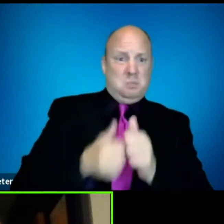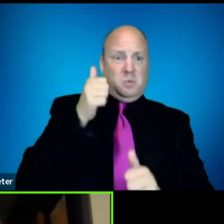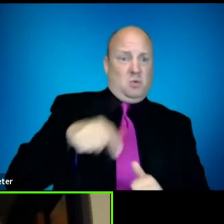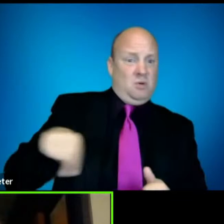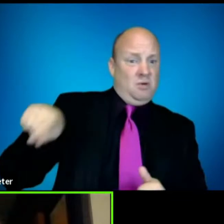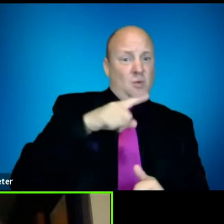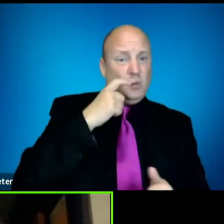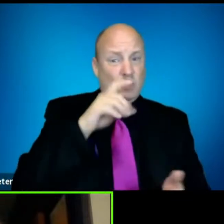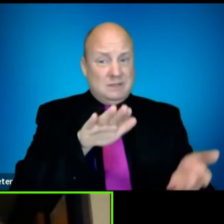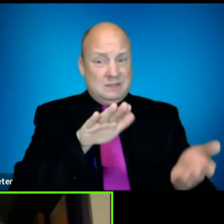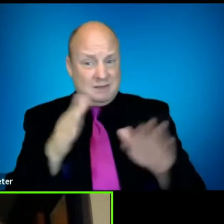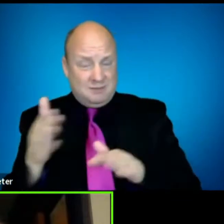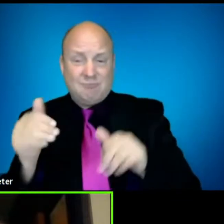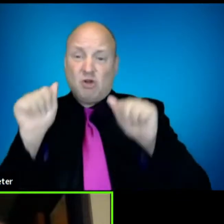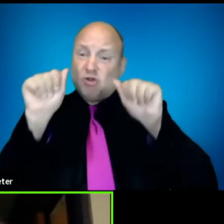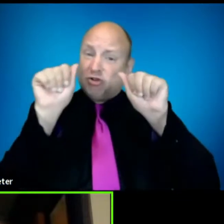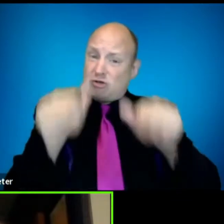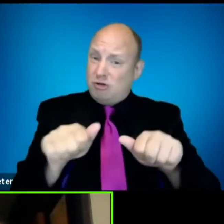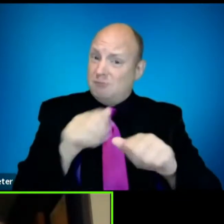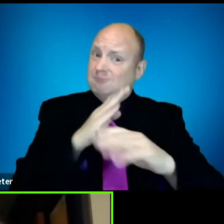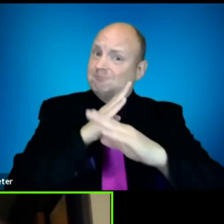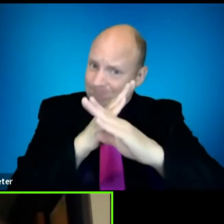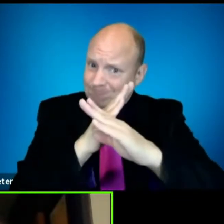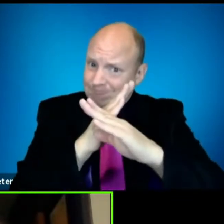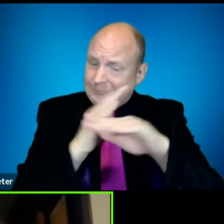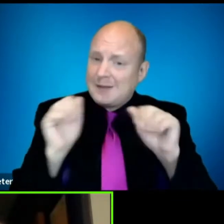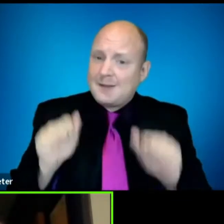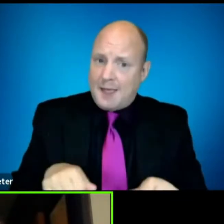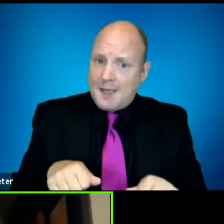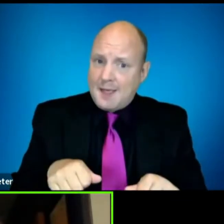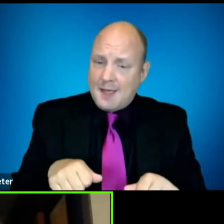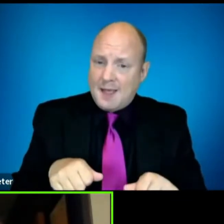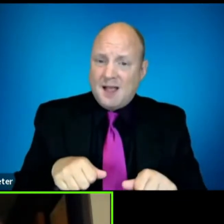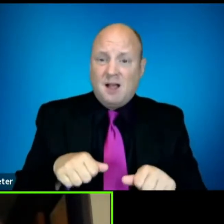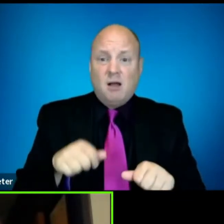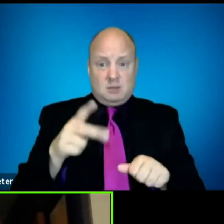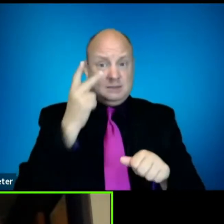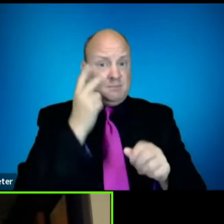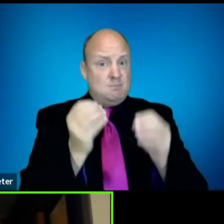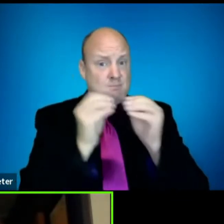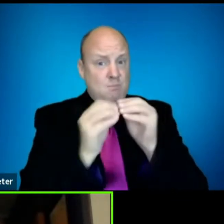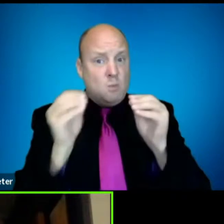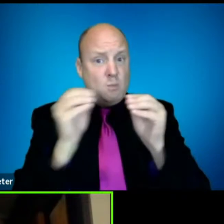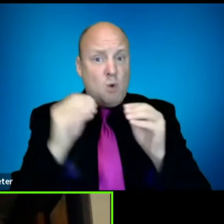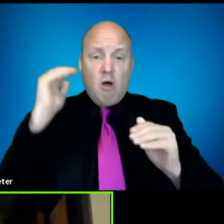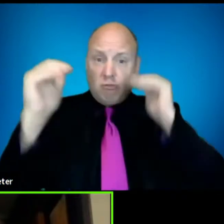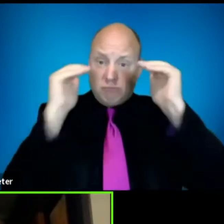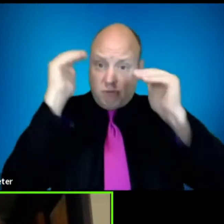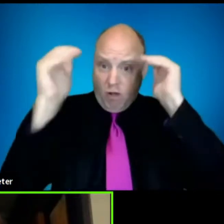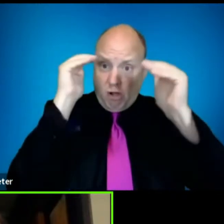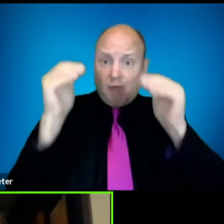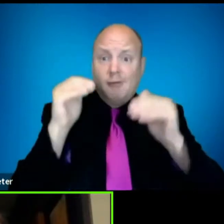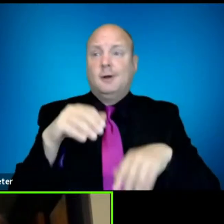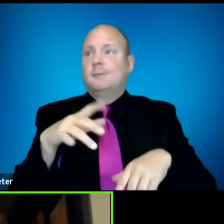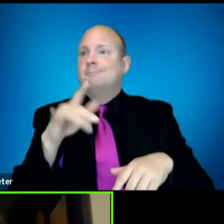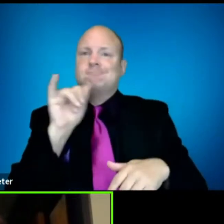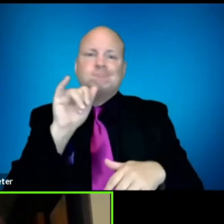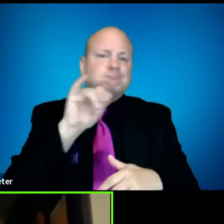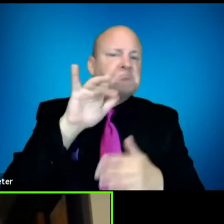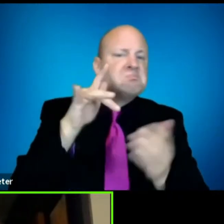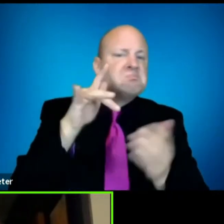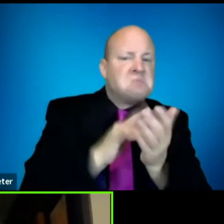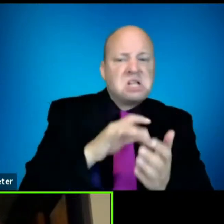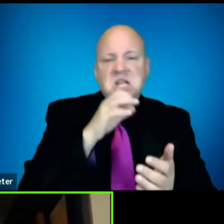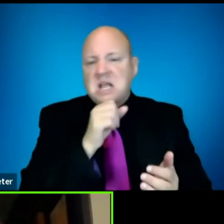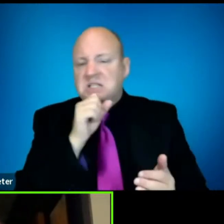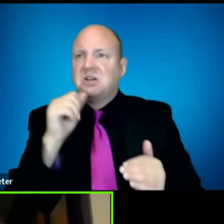less likely to die. We are seeing younger adults and middle-aged adults dying at numbers that we haven't seen earlier in the pandemic.